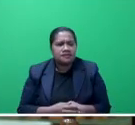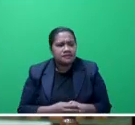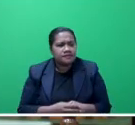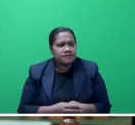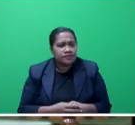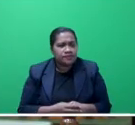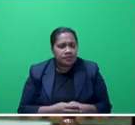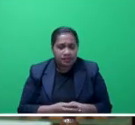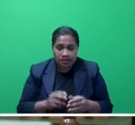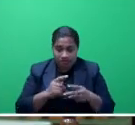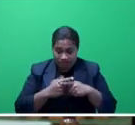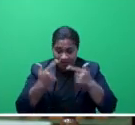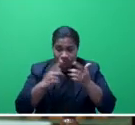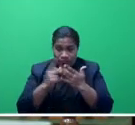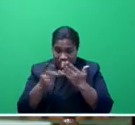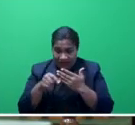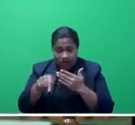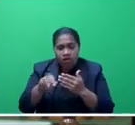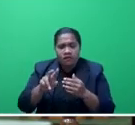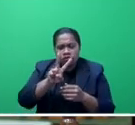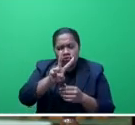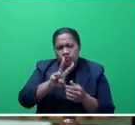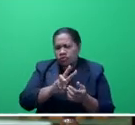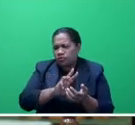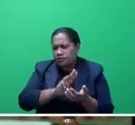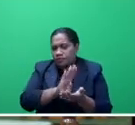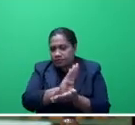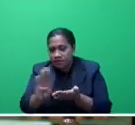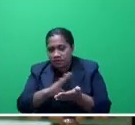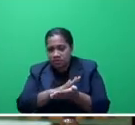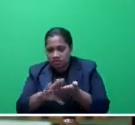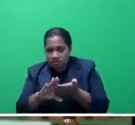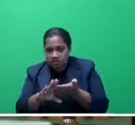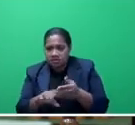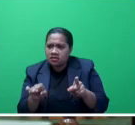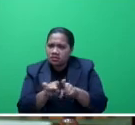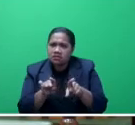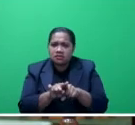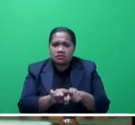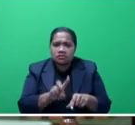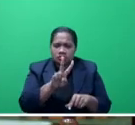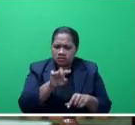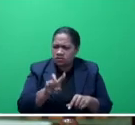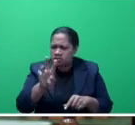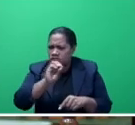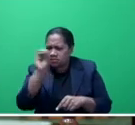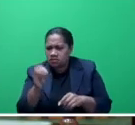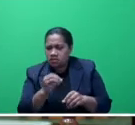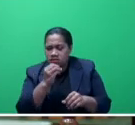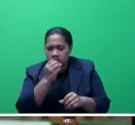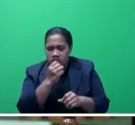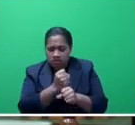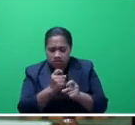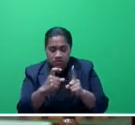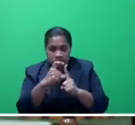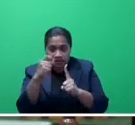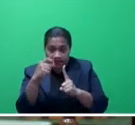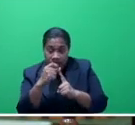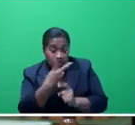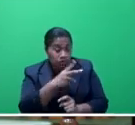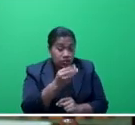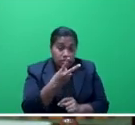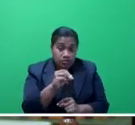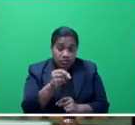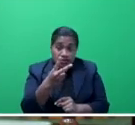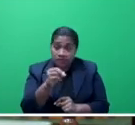billion, equivalent to 20.2% of GDP. With the 2020-2021 financial year